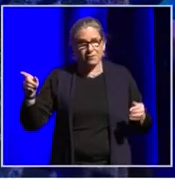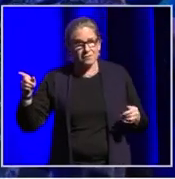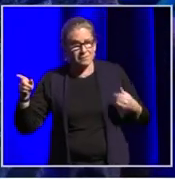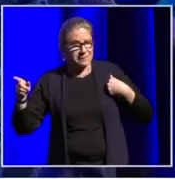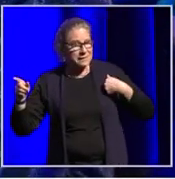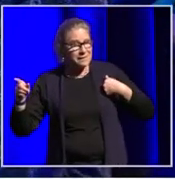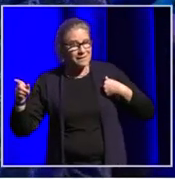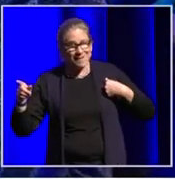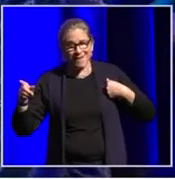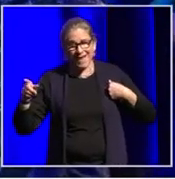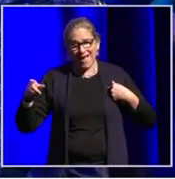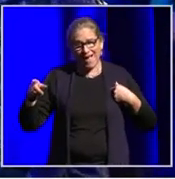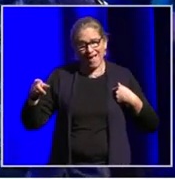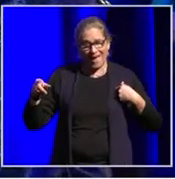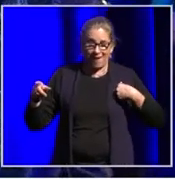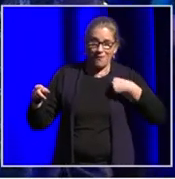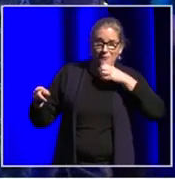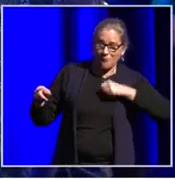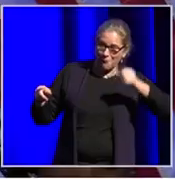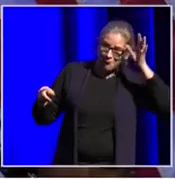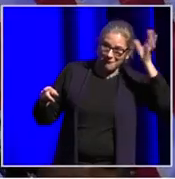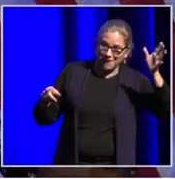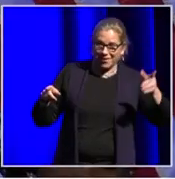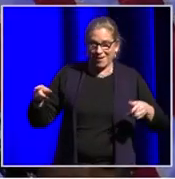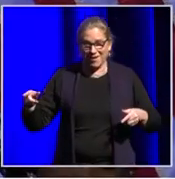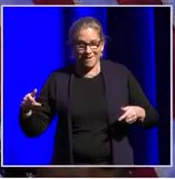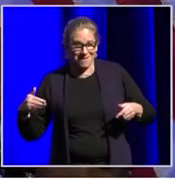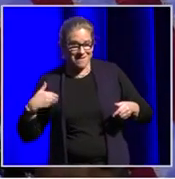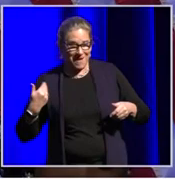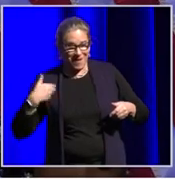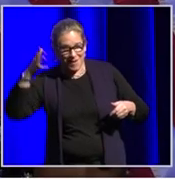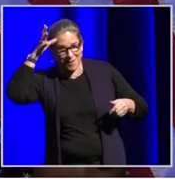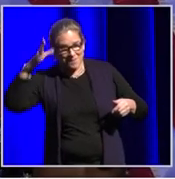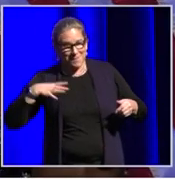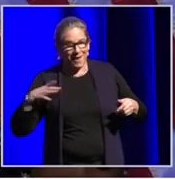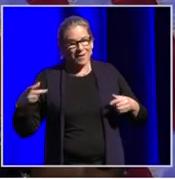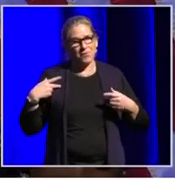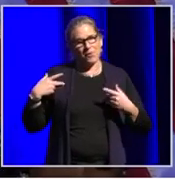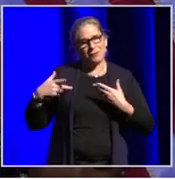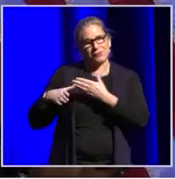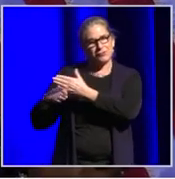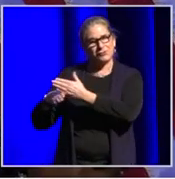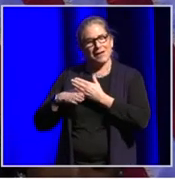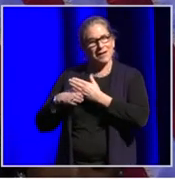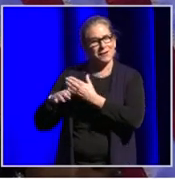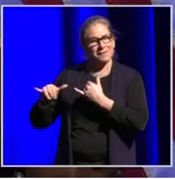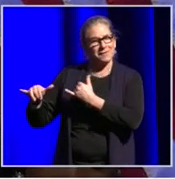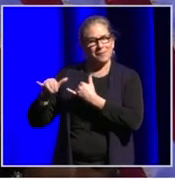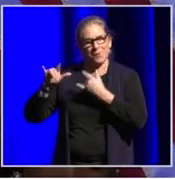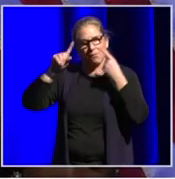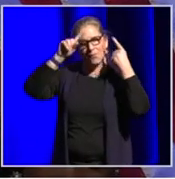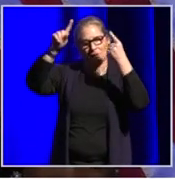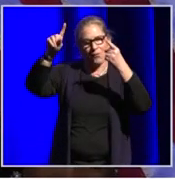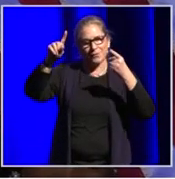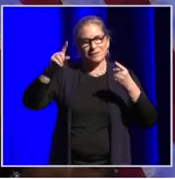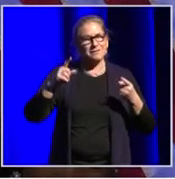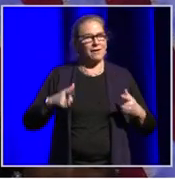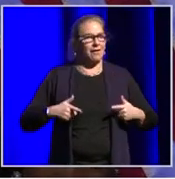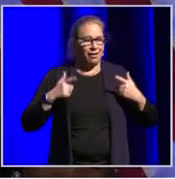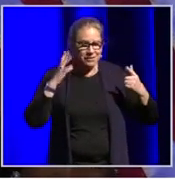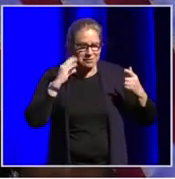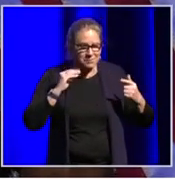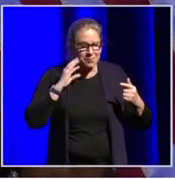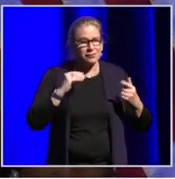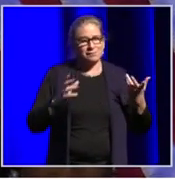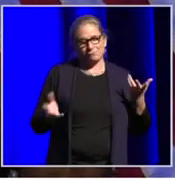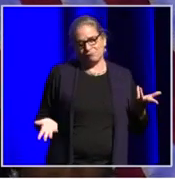We have a ton in common, but we bring very different life experiences to the council table, and there's something